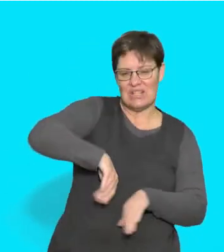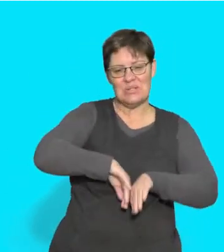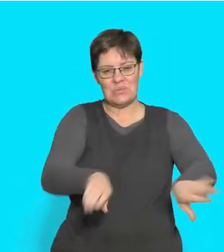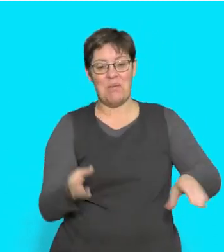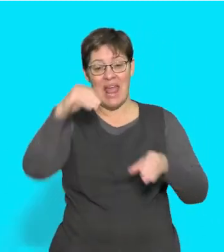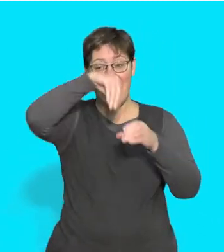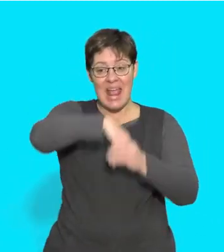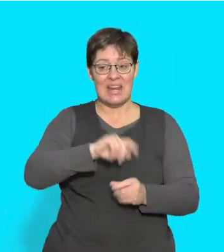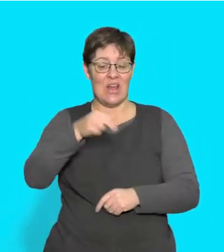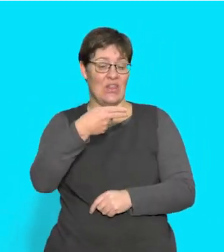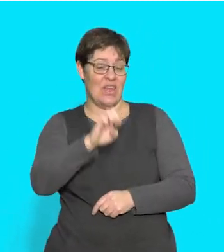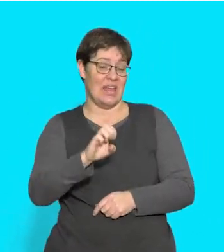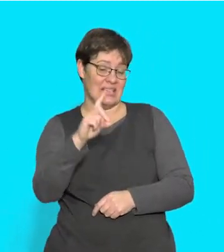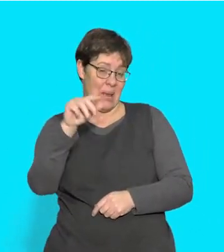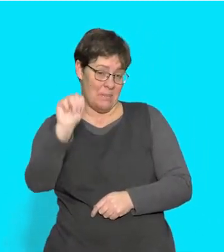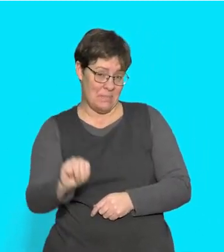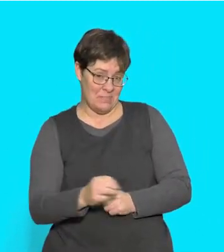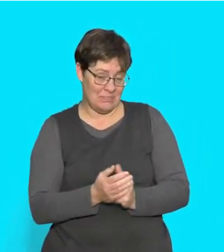dam.